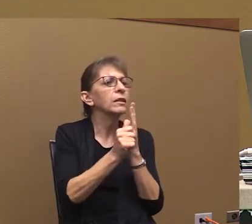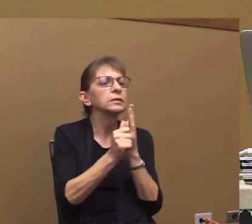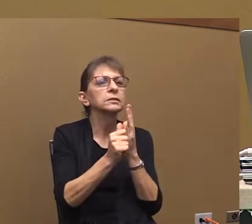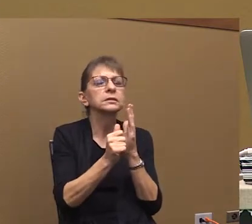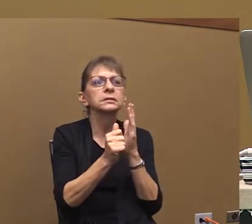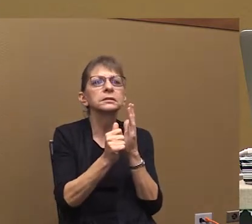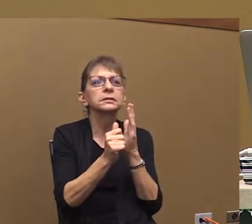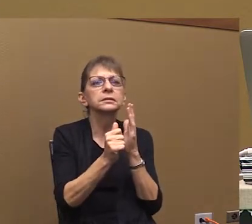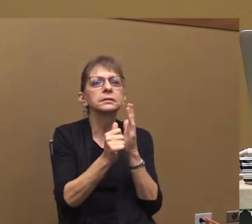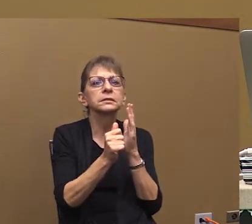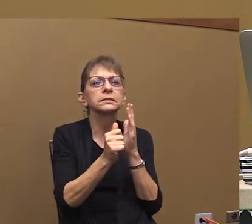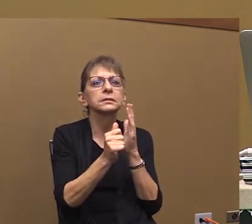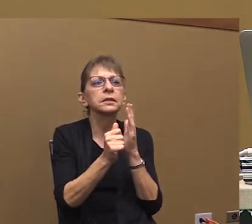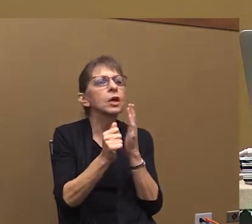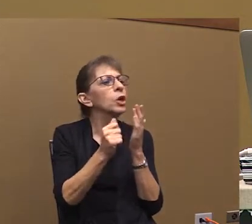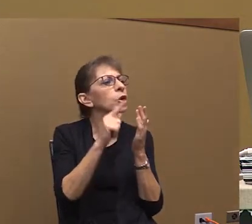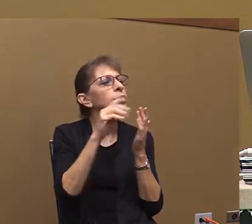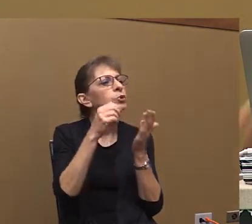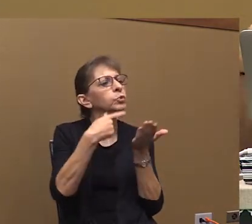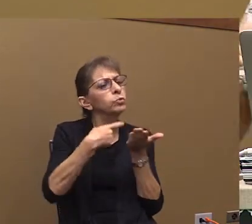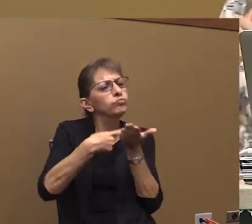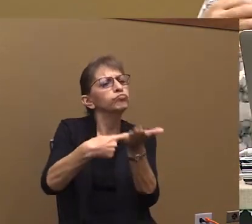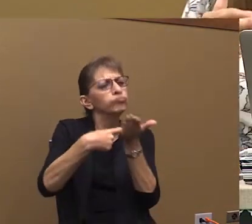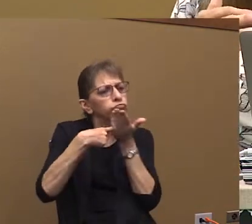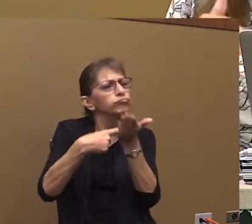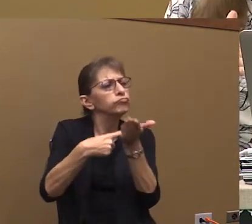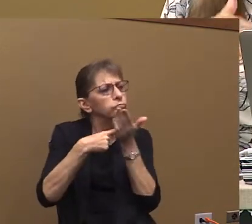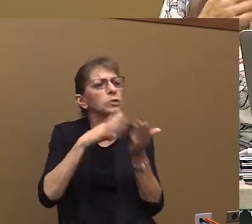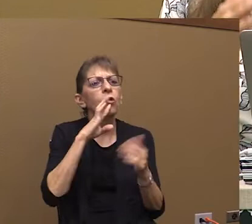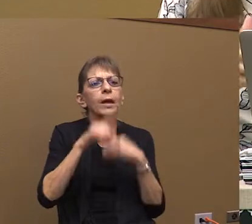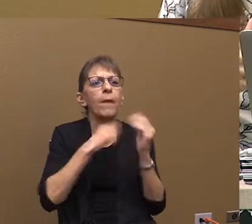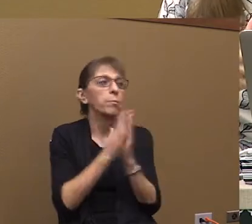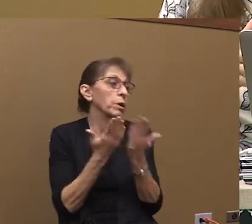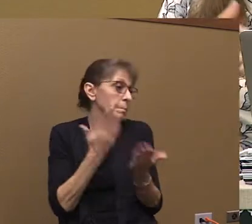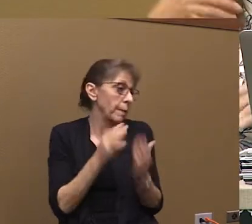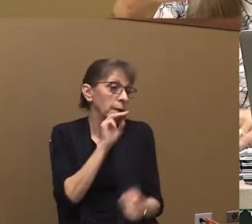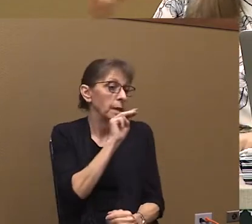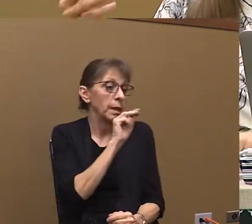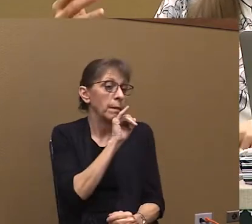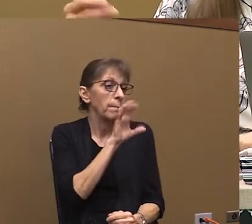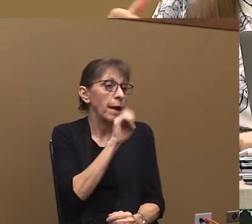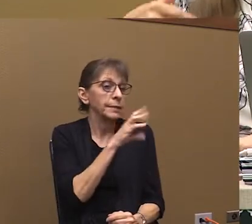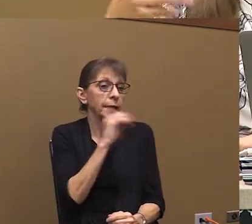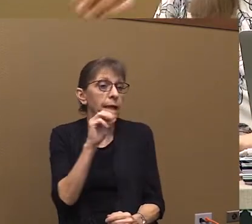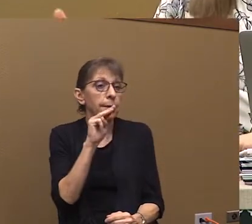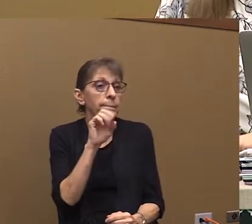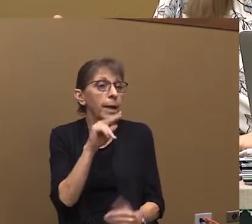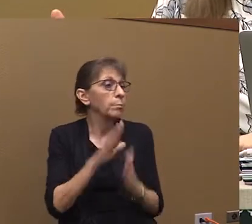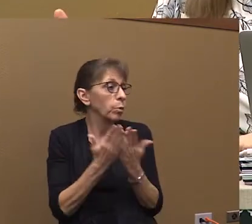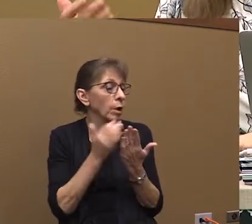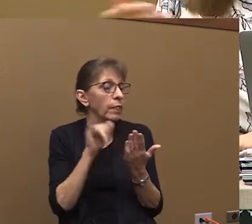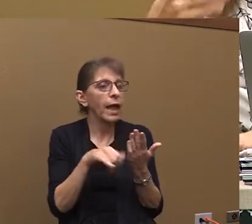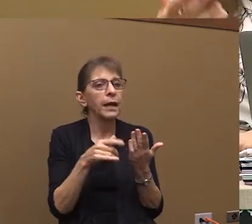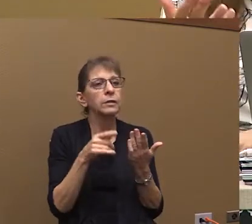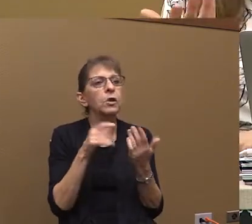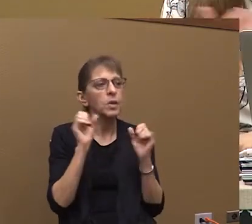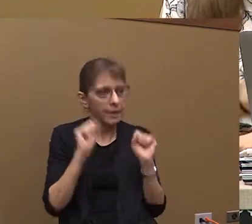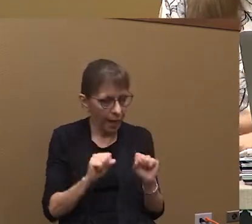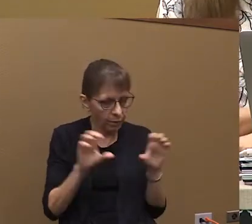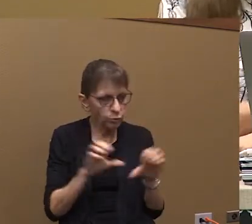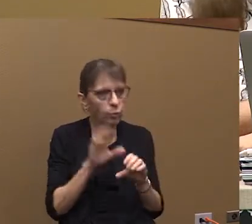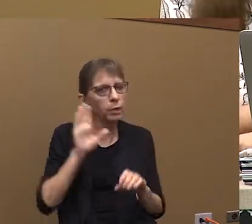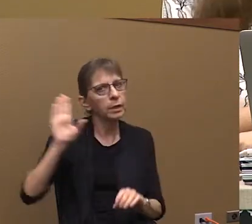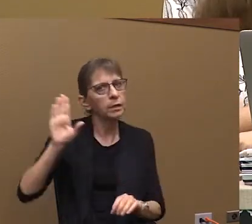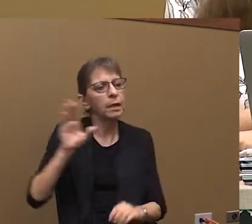betterlessons.com, and she was trying to develop the kids' skills in an argument to talk about a book. It might have